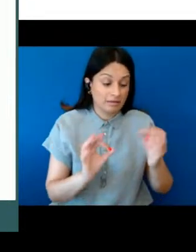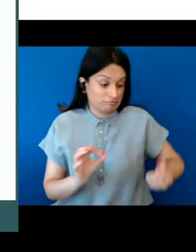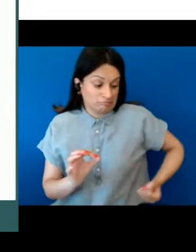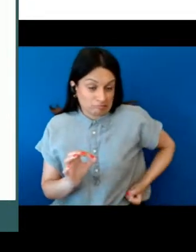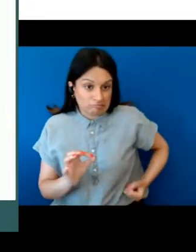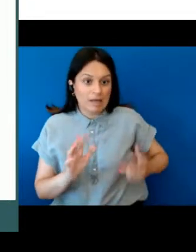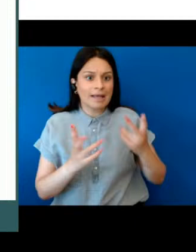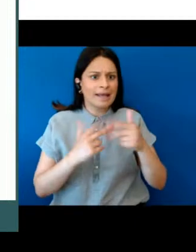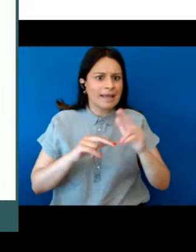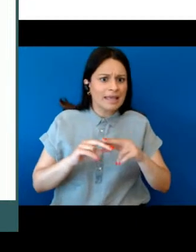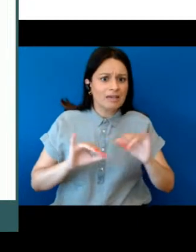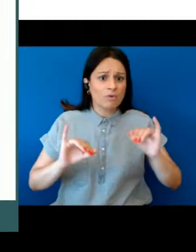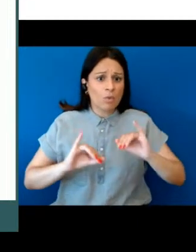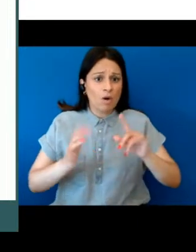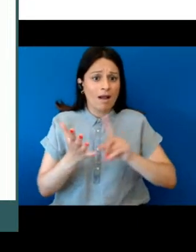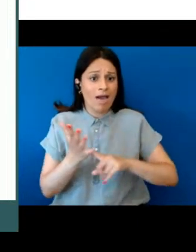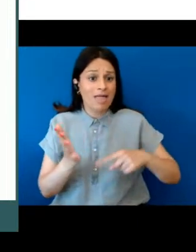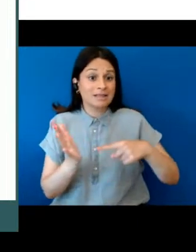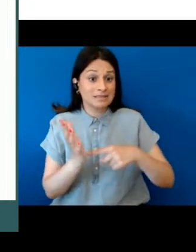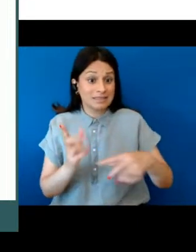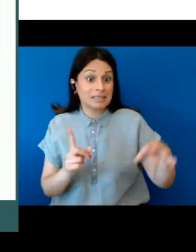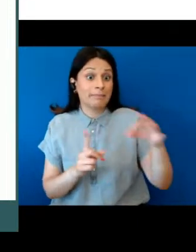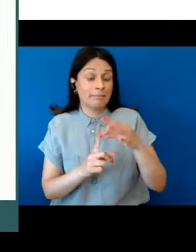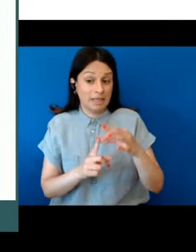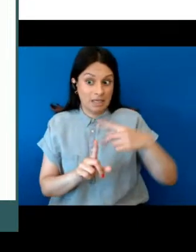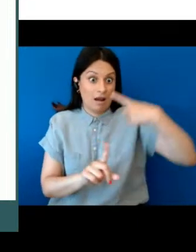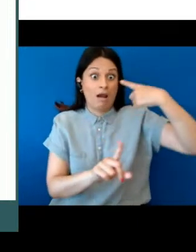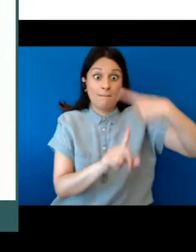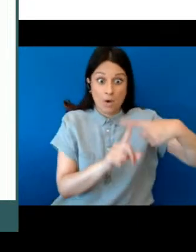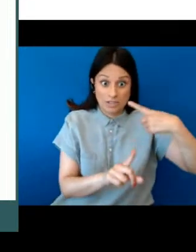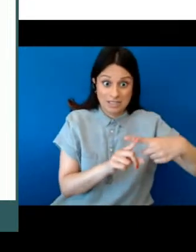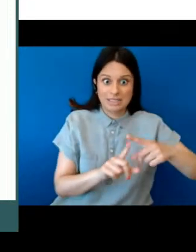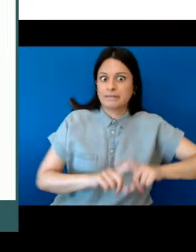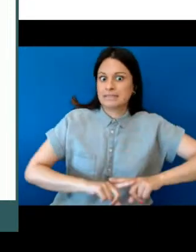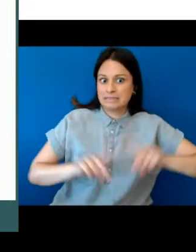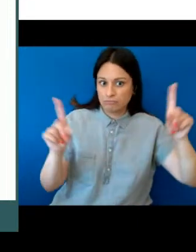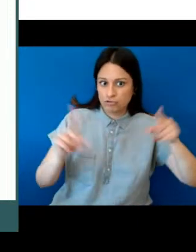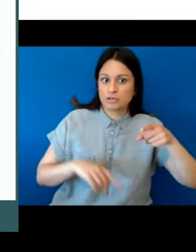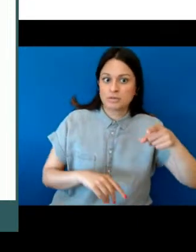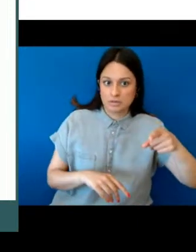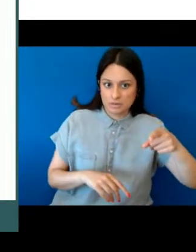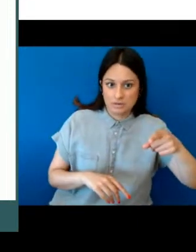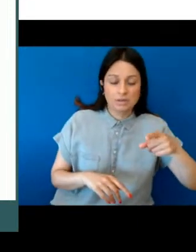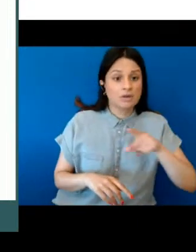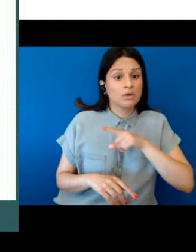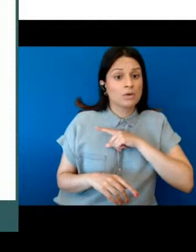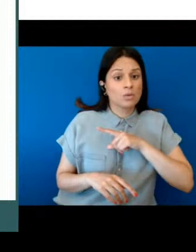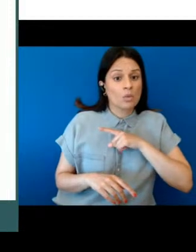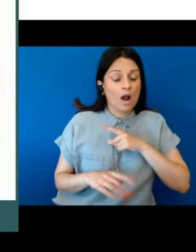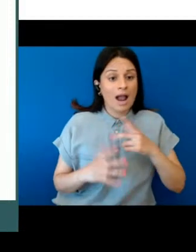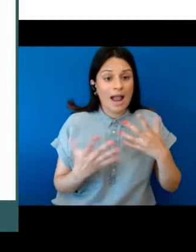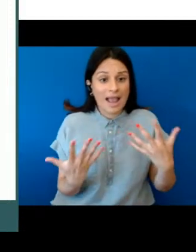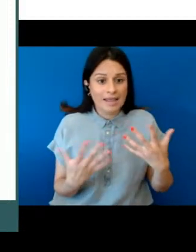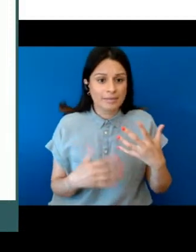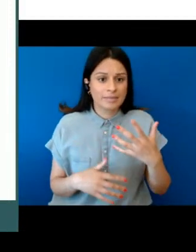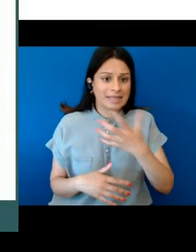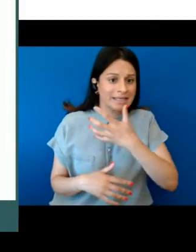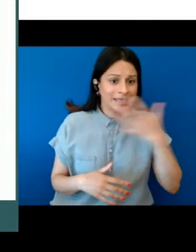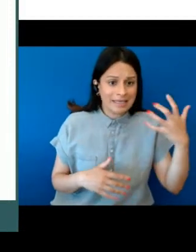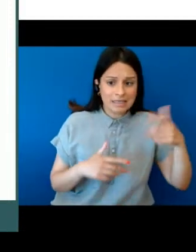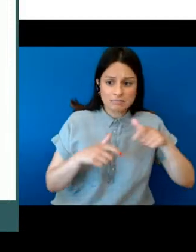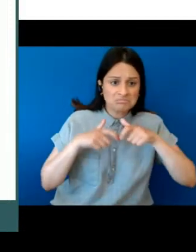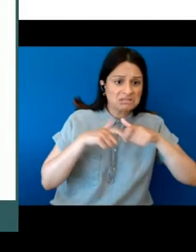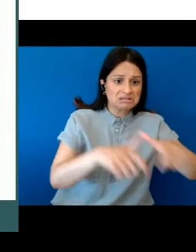called LTP, then that's a different scenario. It's heat stable, and it's a risk factor for more